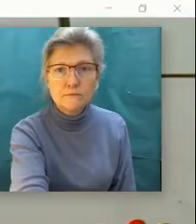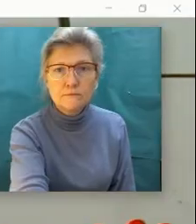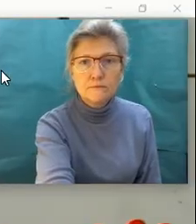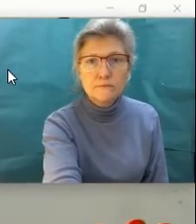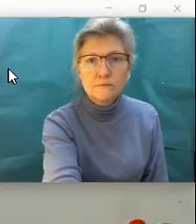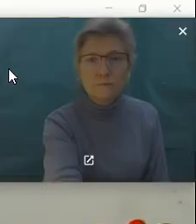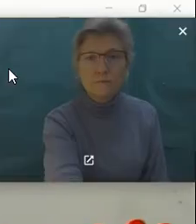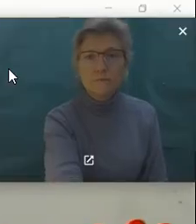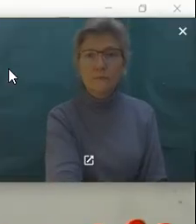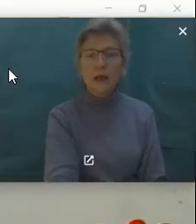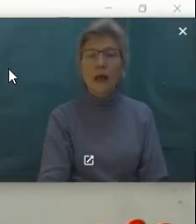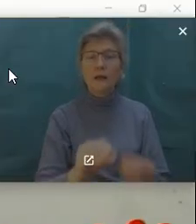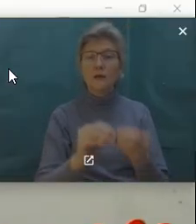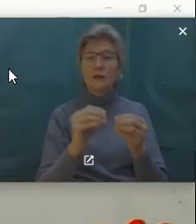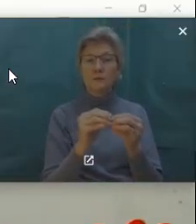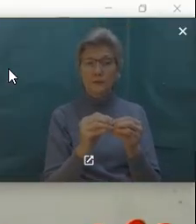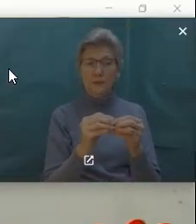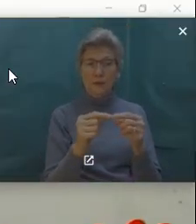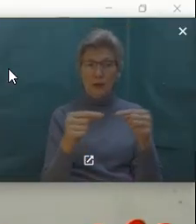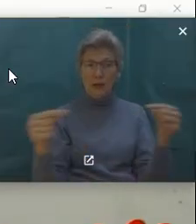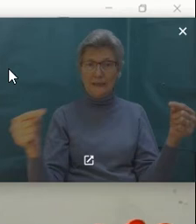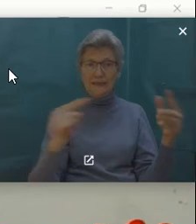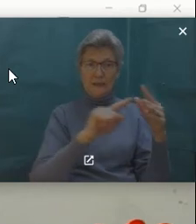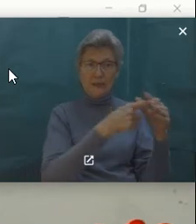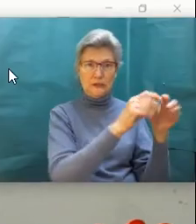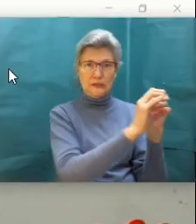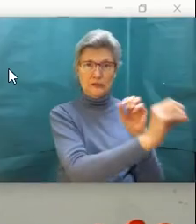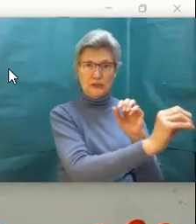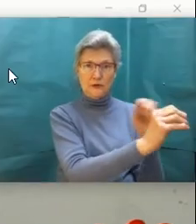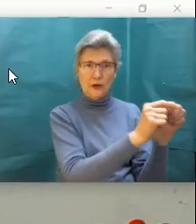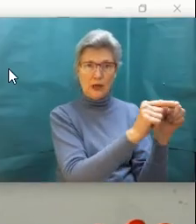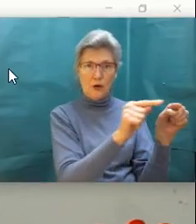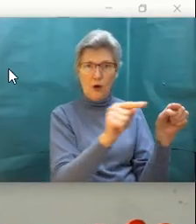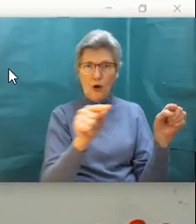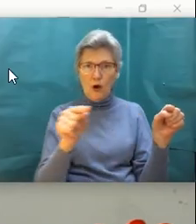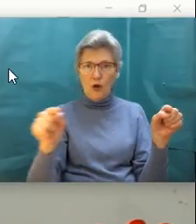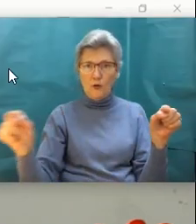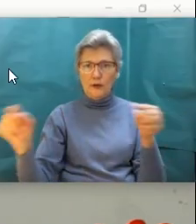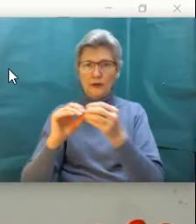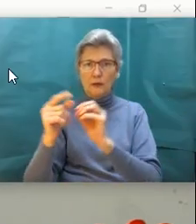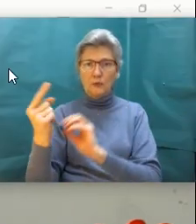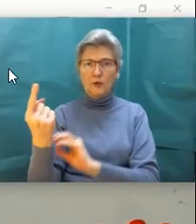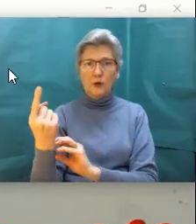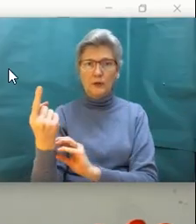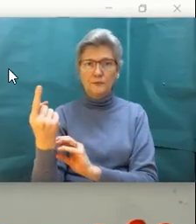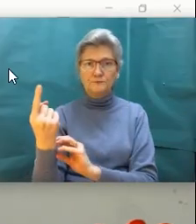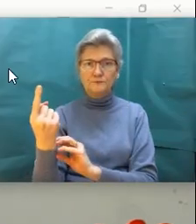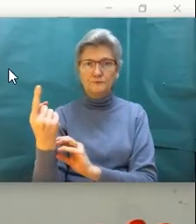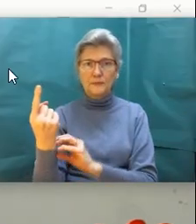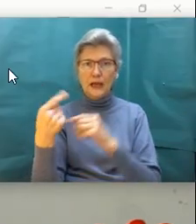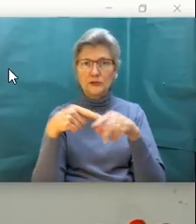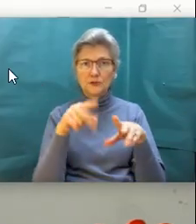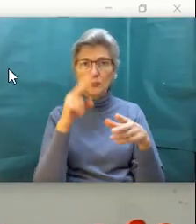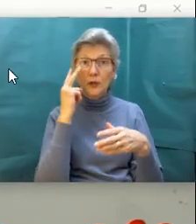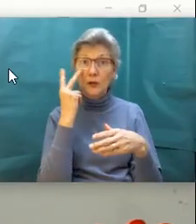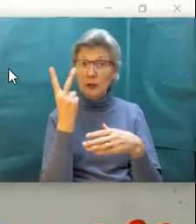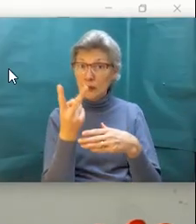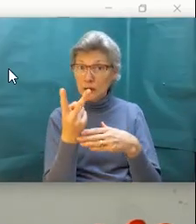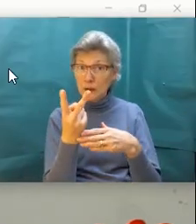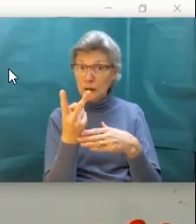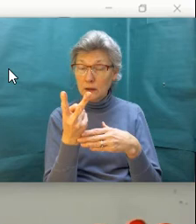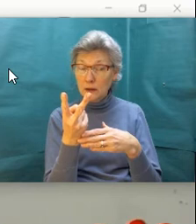at 0, and we're counting all the way up until we get to the number 1. As we're looking